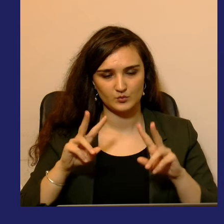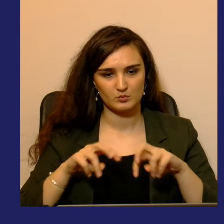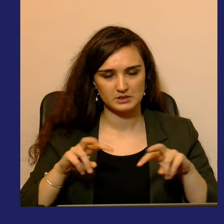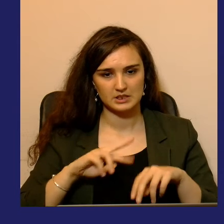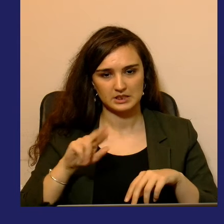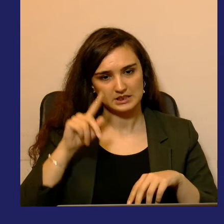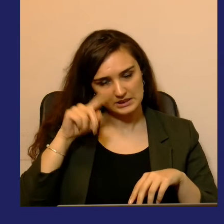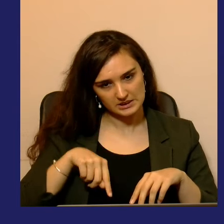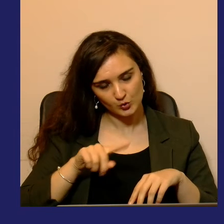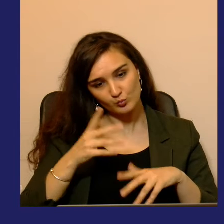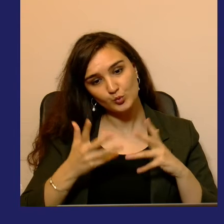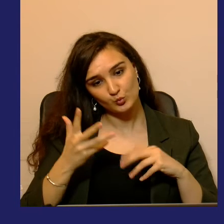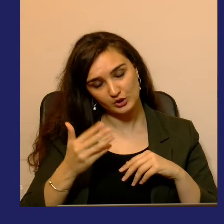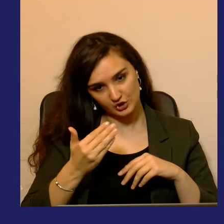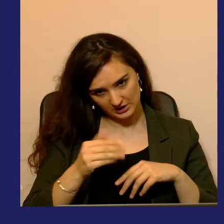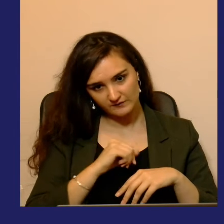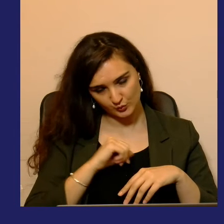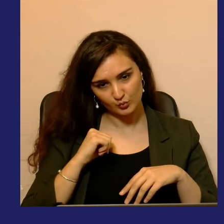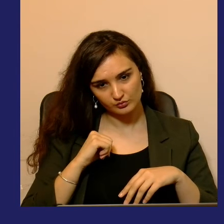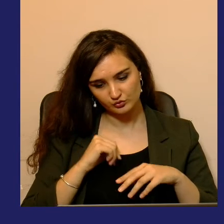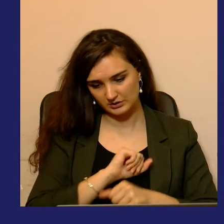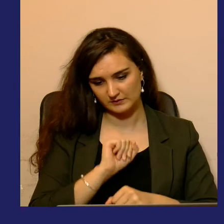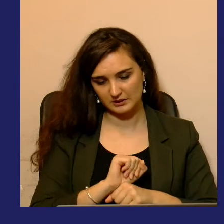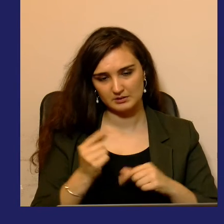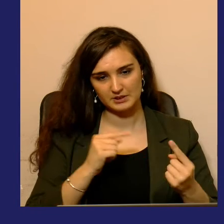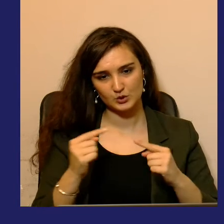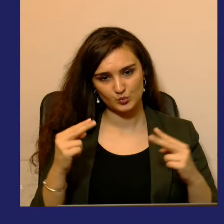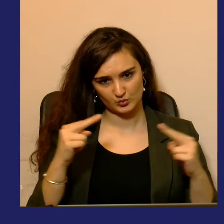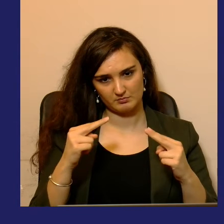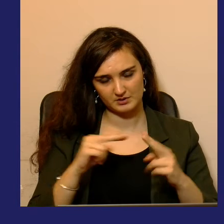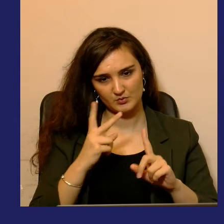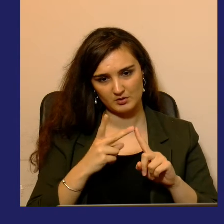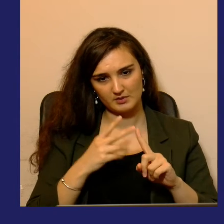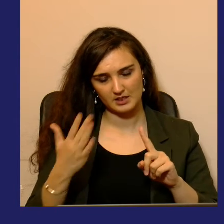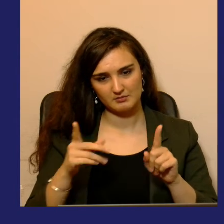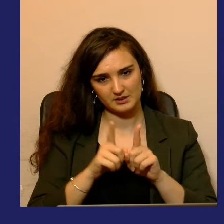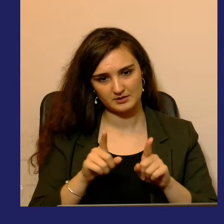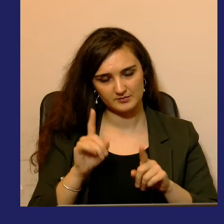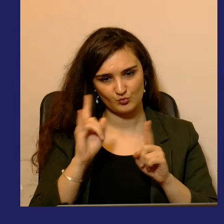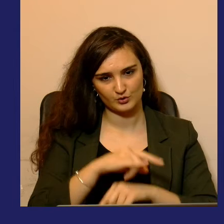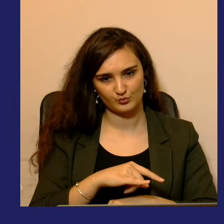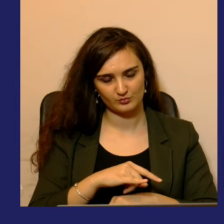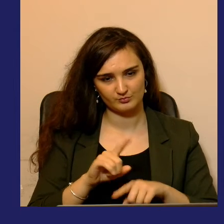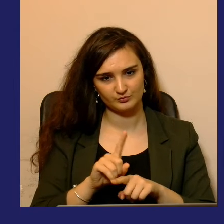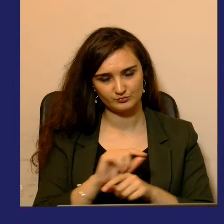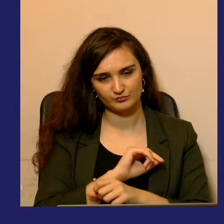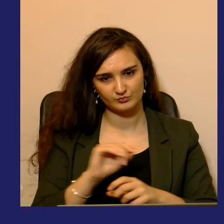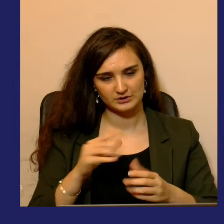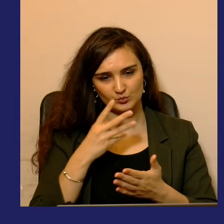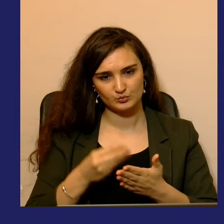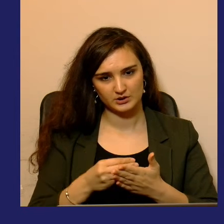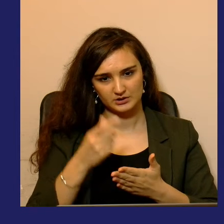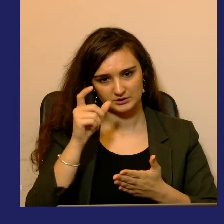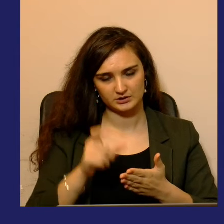the other parties will cheat on them. So they basically coordinated themselves into the corner where you don't want to be, which